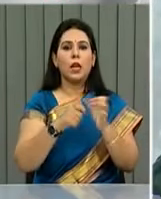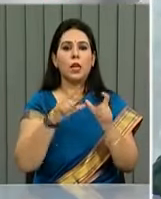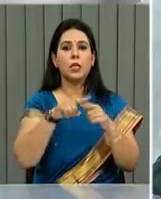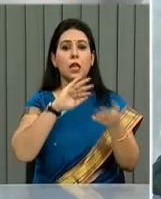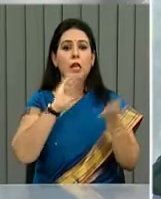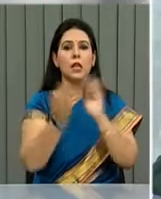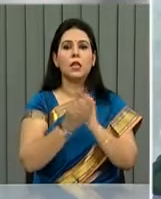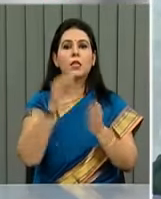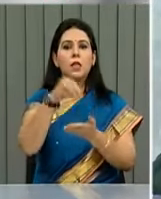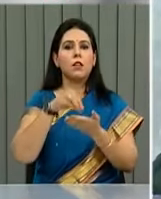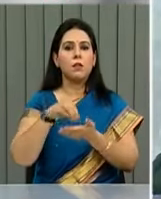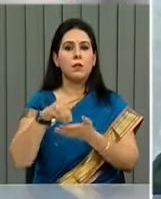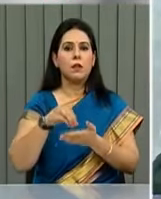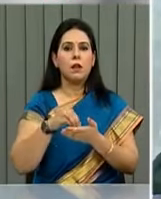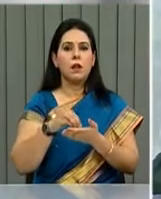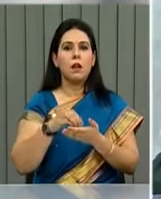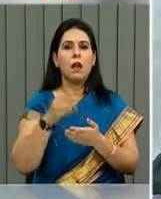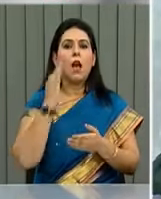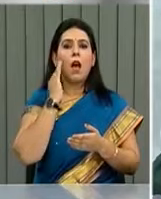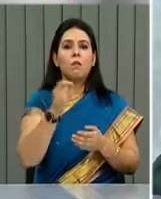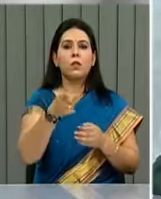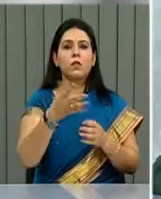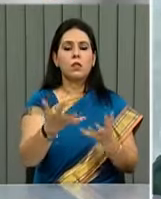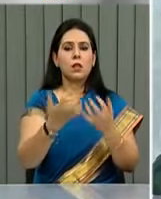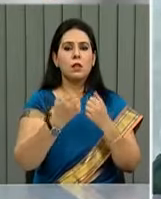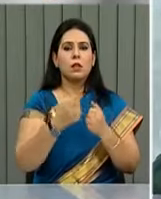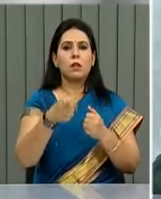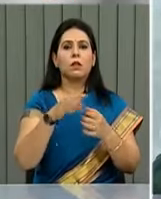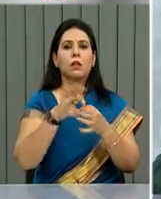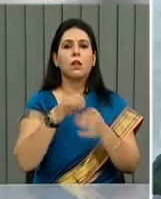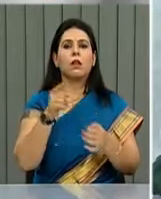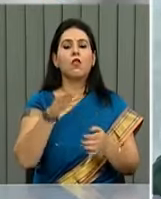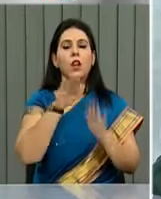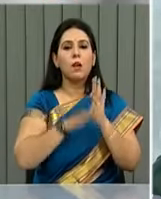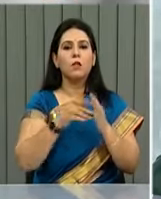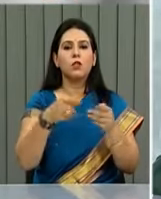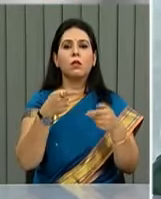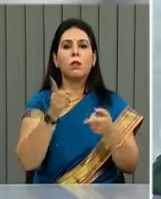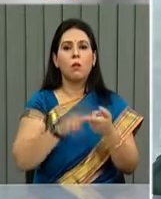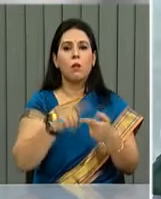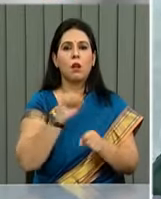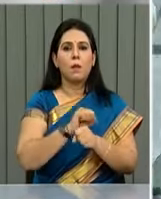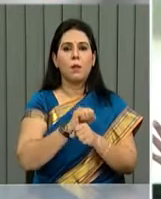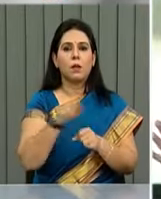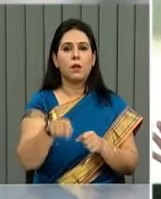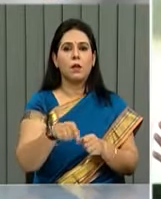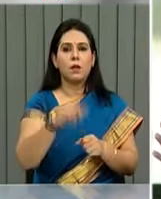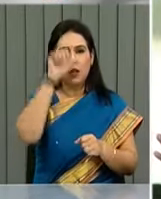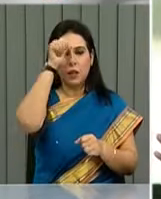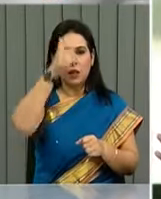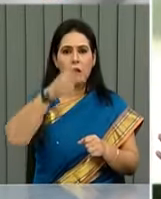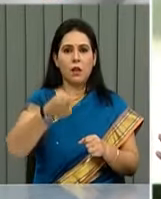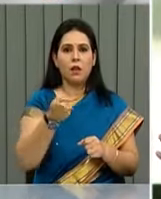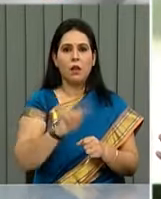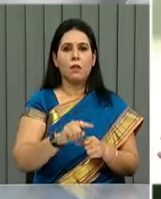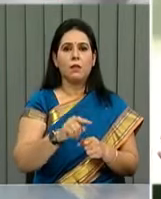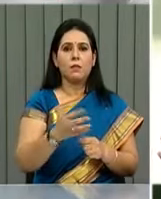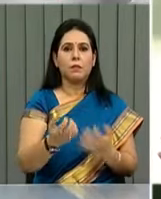international investor. How much have you achieved in this direction and what remains to be done? You see, India had